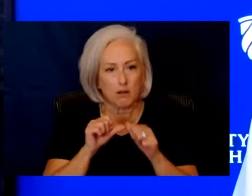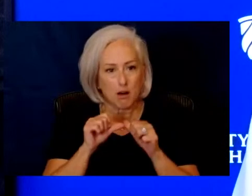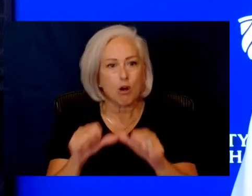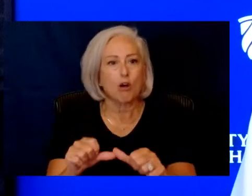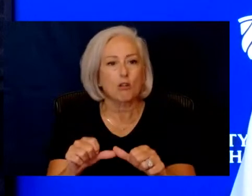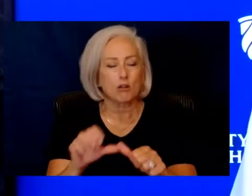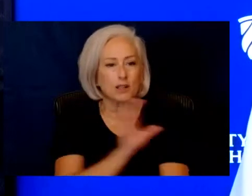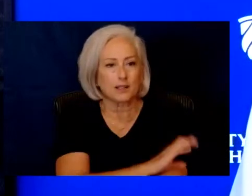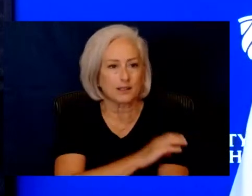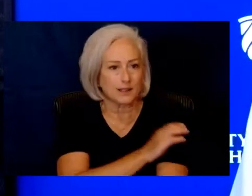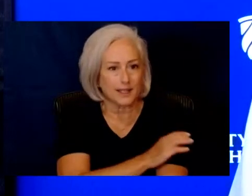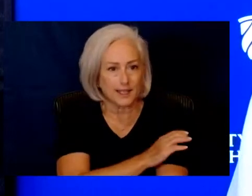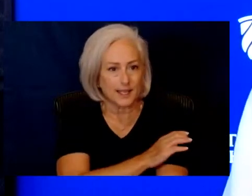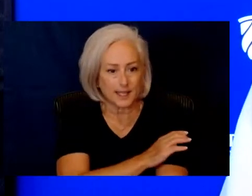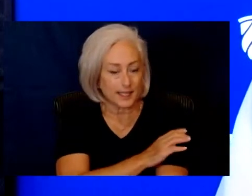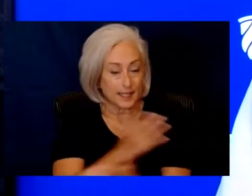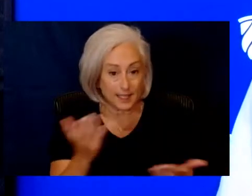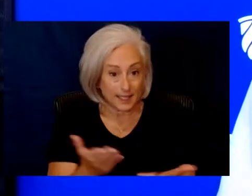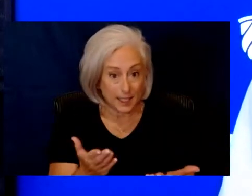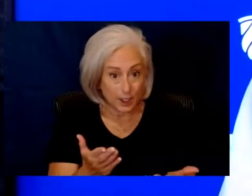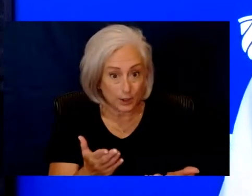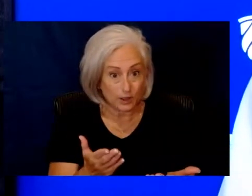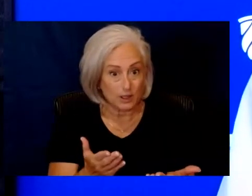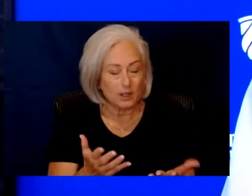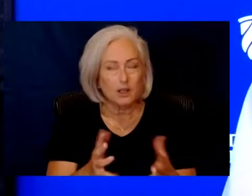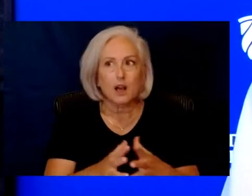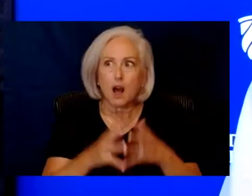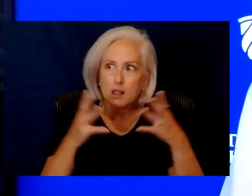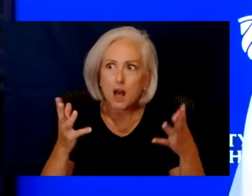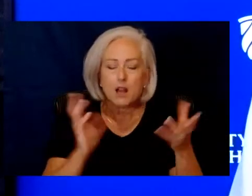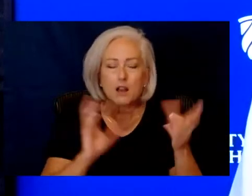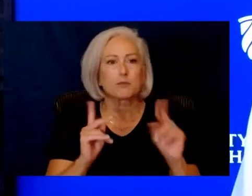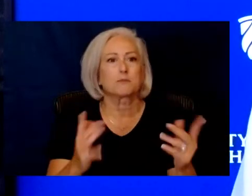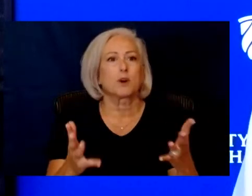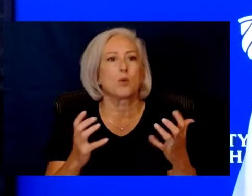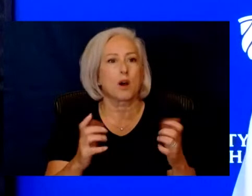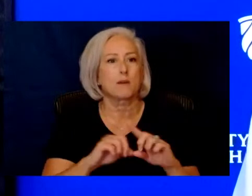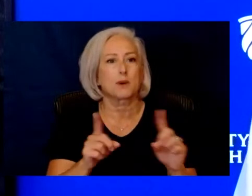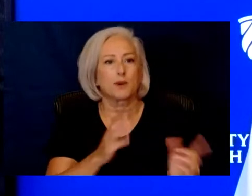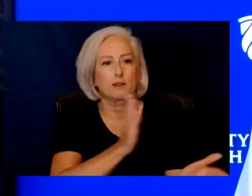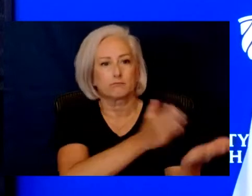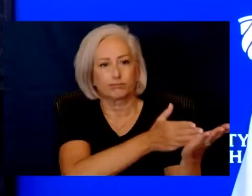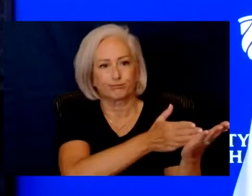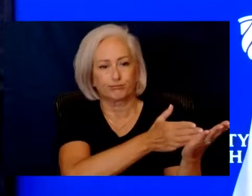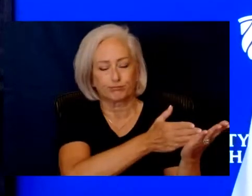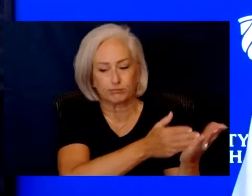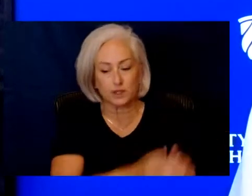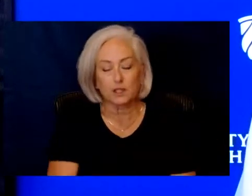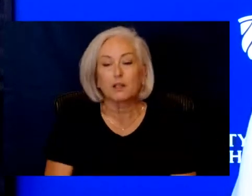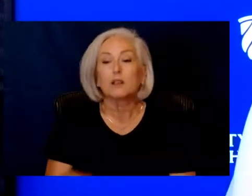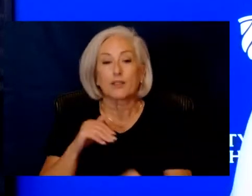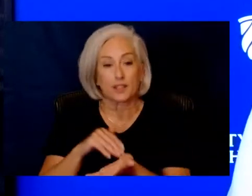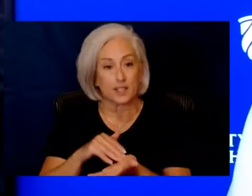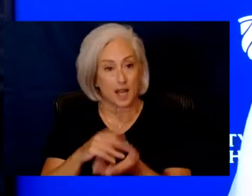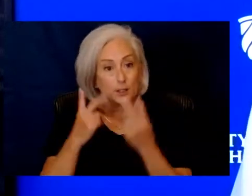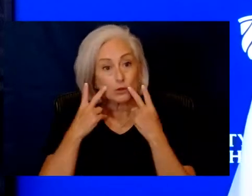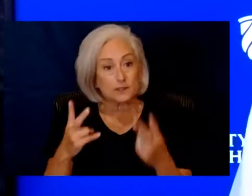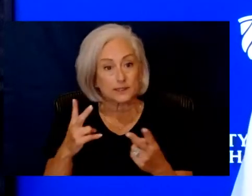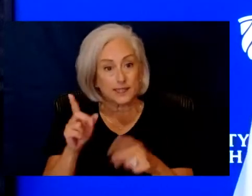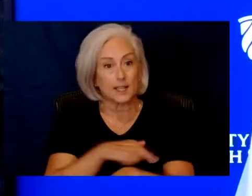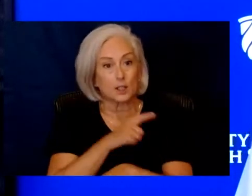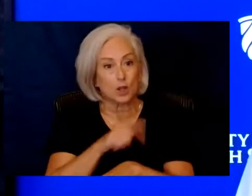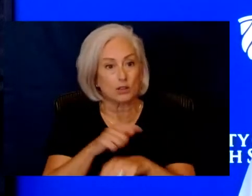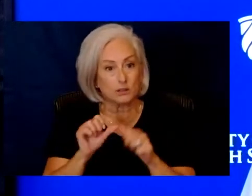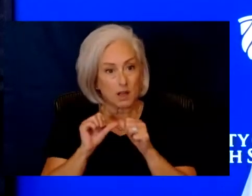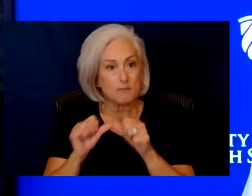That doesn't mean that we aren't seeing them. Our providers are absolutely seeing long haul patients. It's just not in an expedited